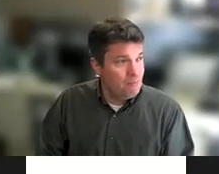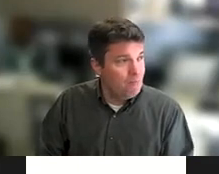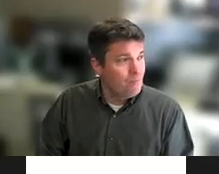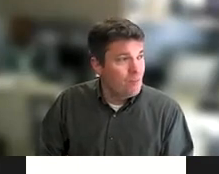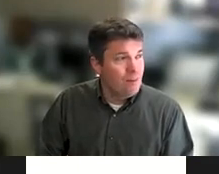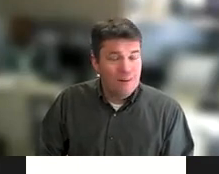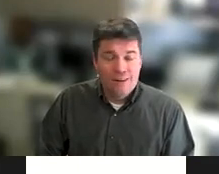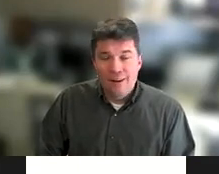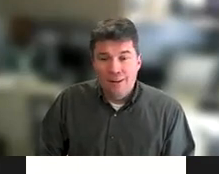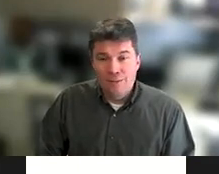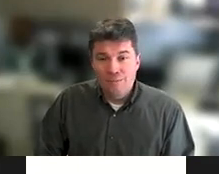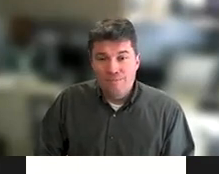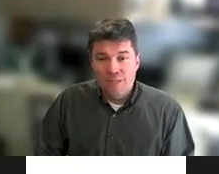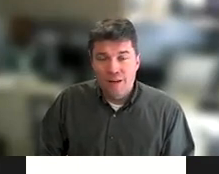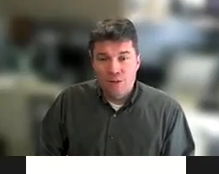all look the same.